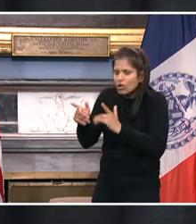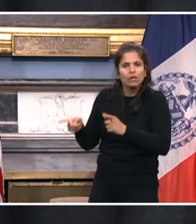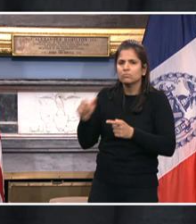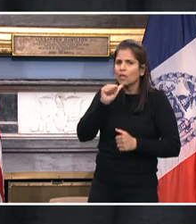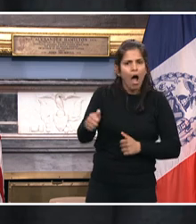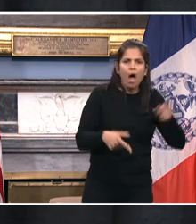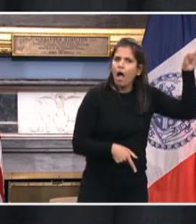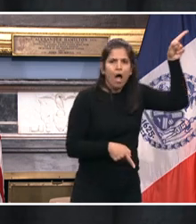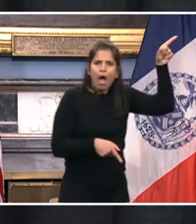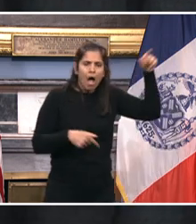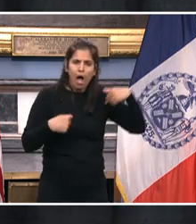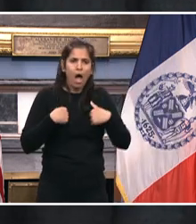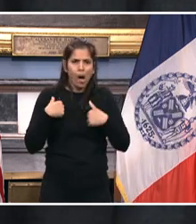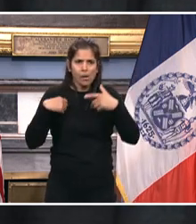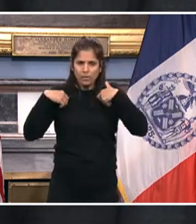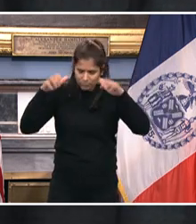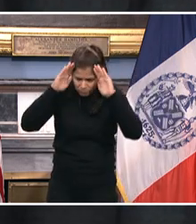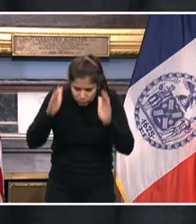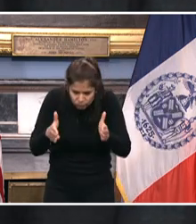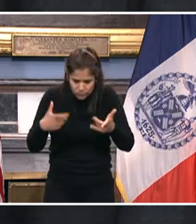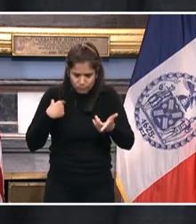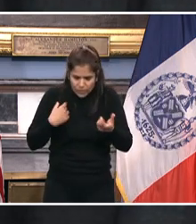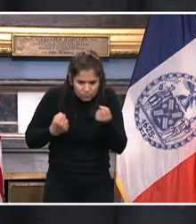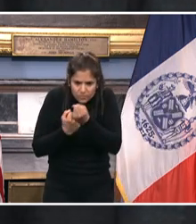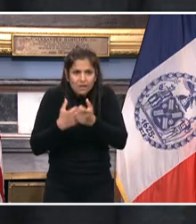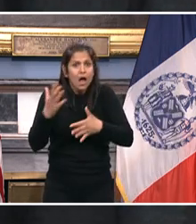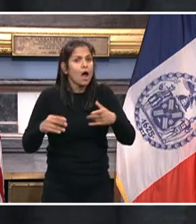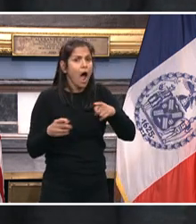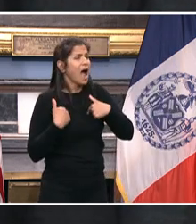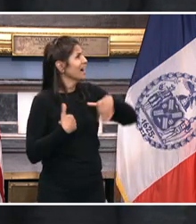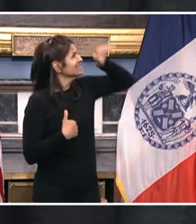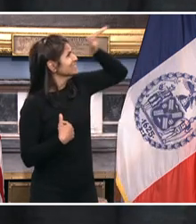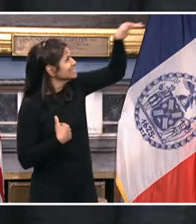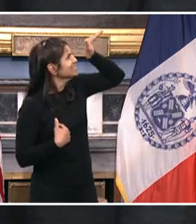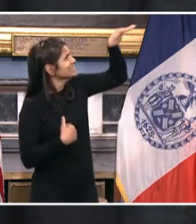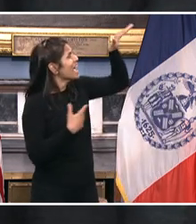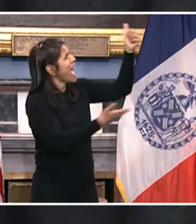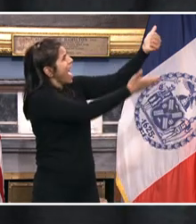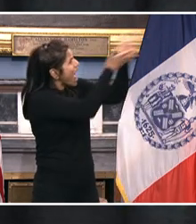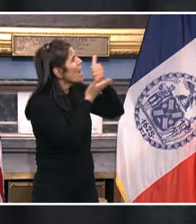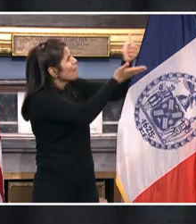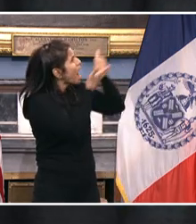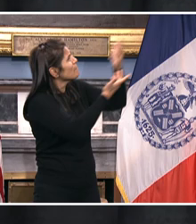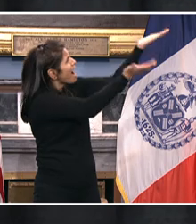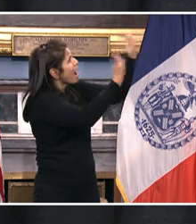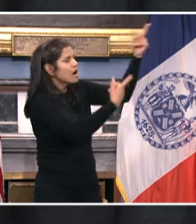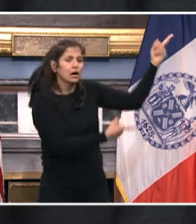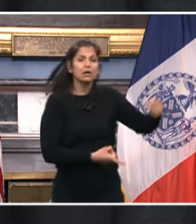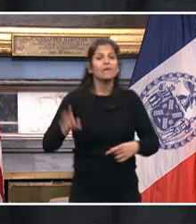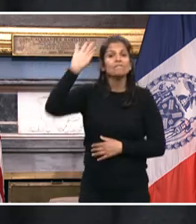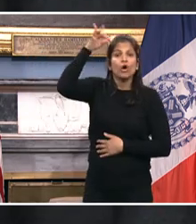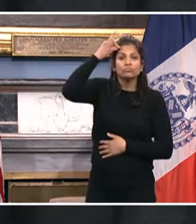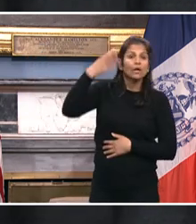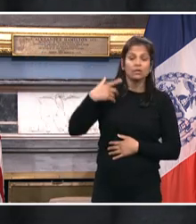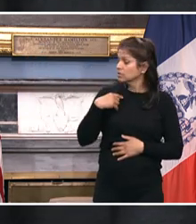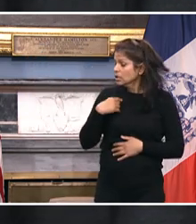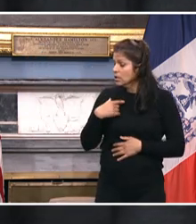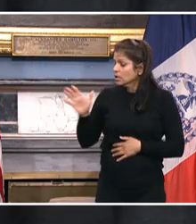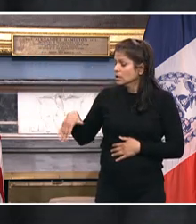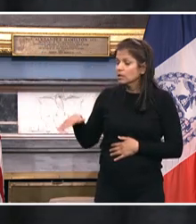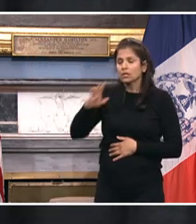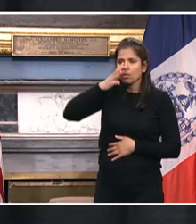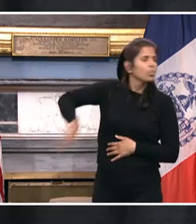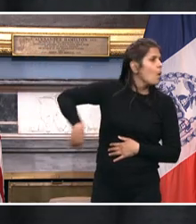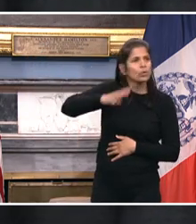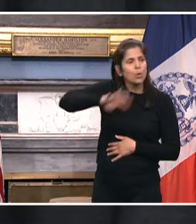The team here at our Department of Health, at Health and Hospitals, all of the people they consulted with around the world, they consulted with World